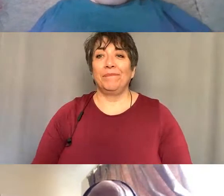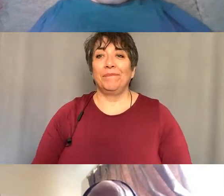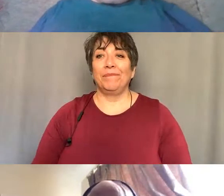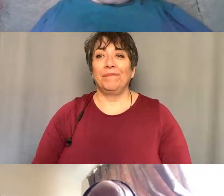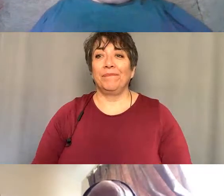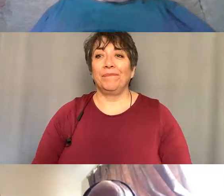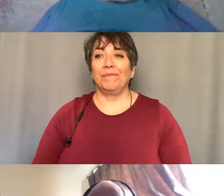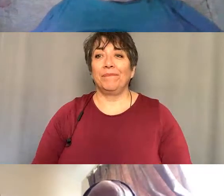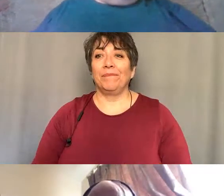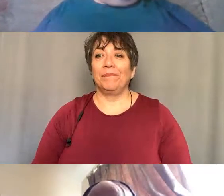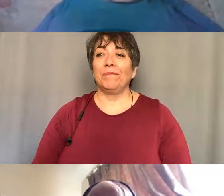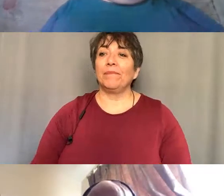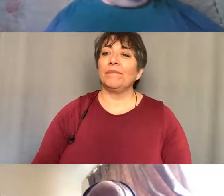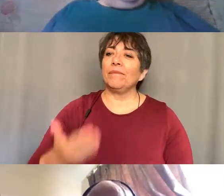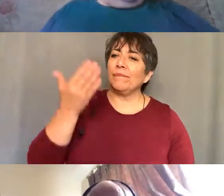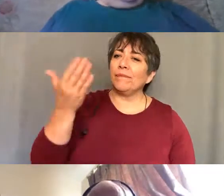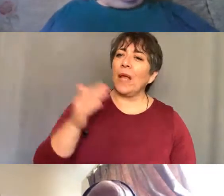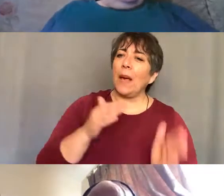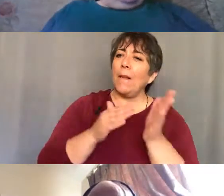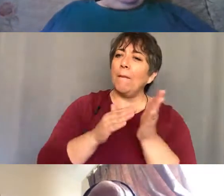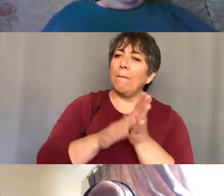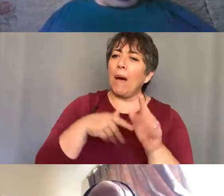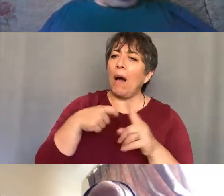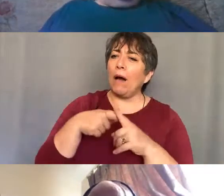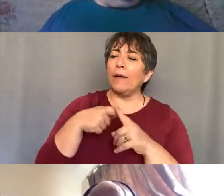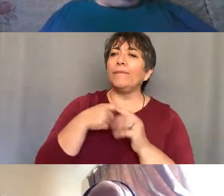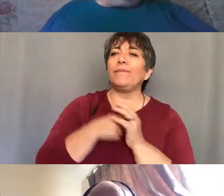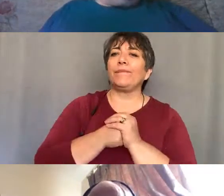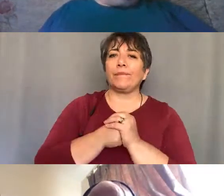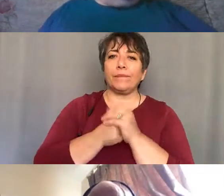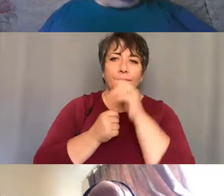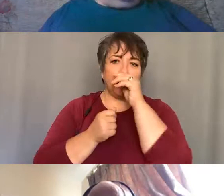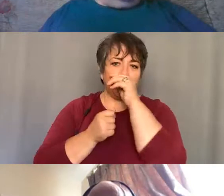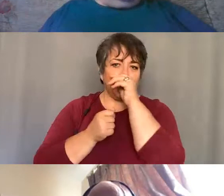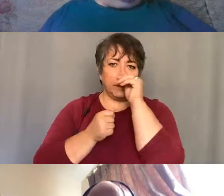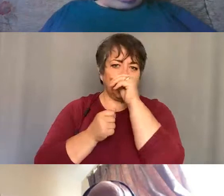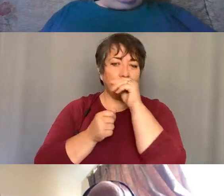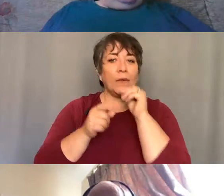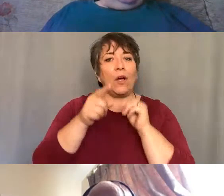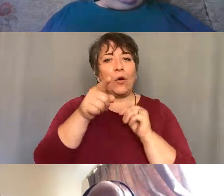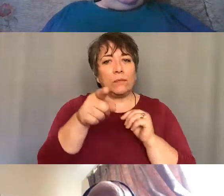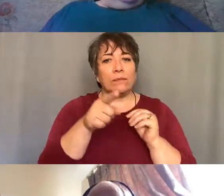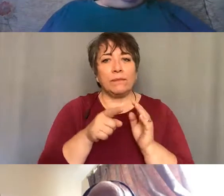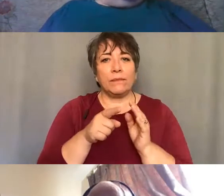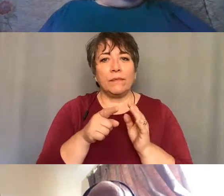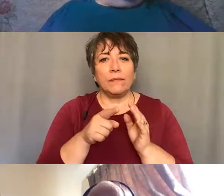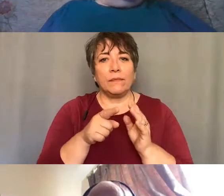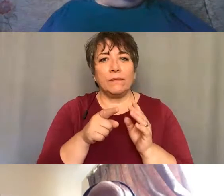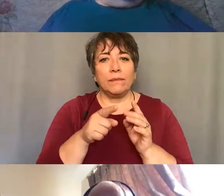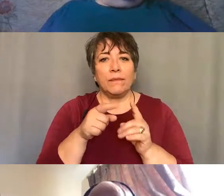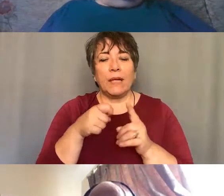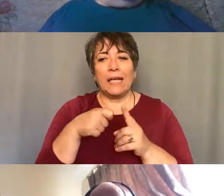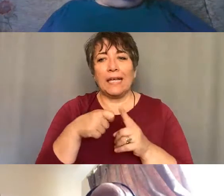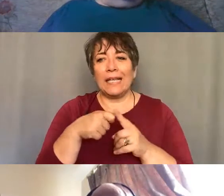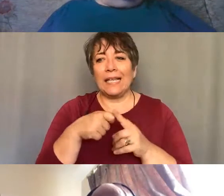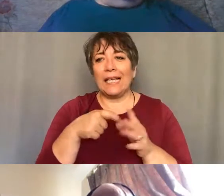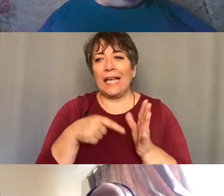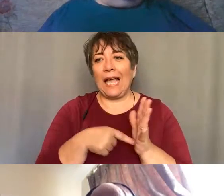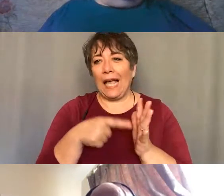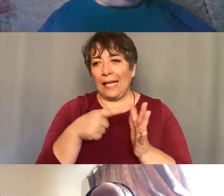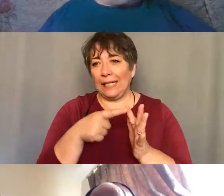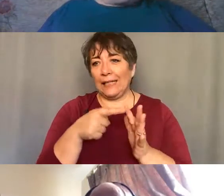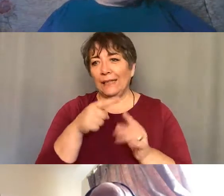Mark, Shall I take that, Katie? Yeah. So obviously dispensing practices rules are set nationally, and it's not something